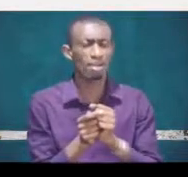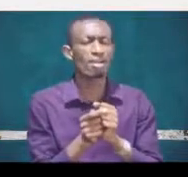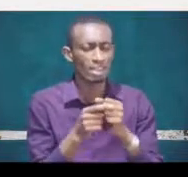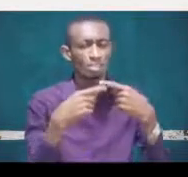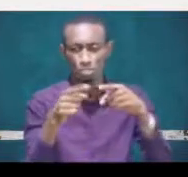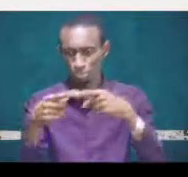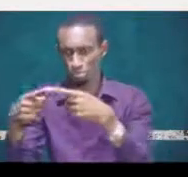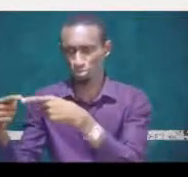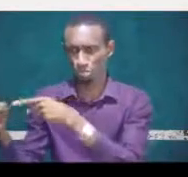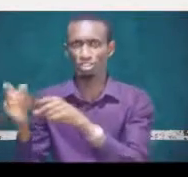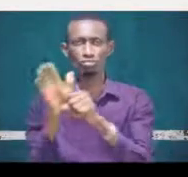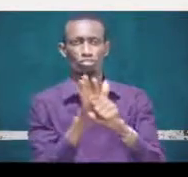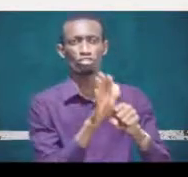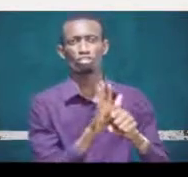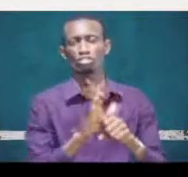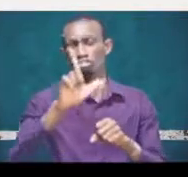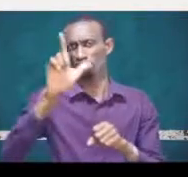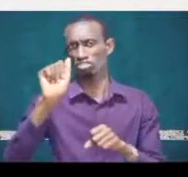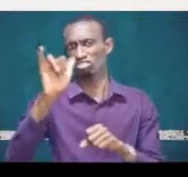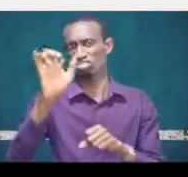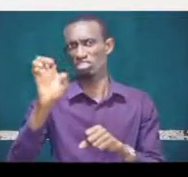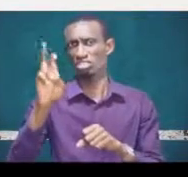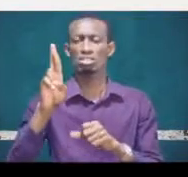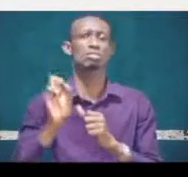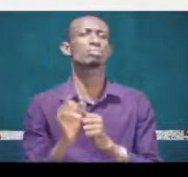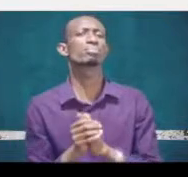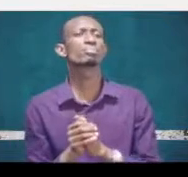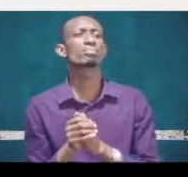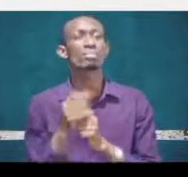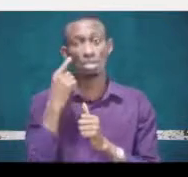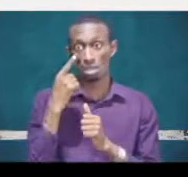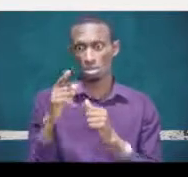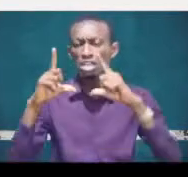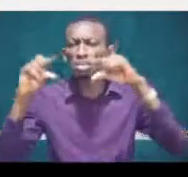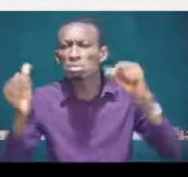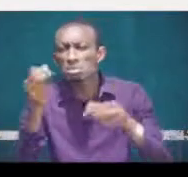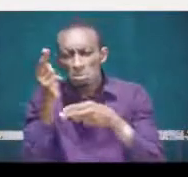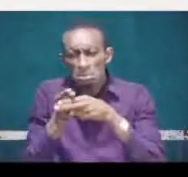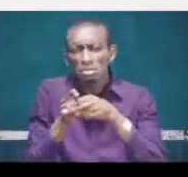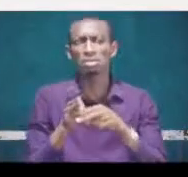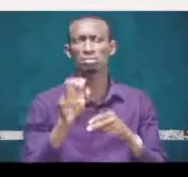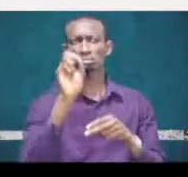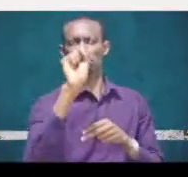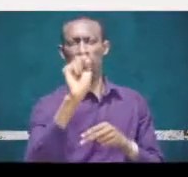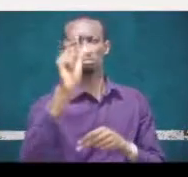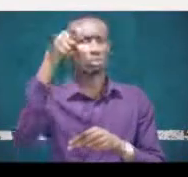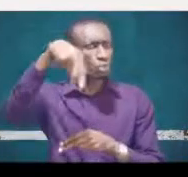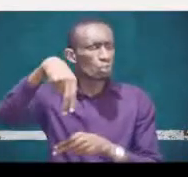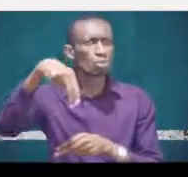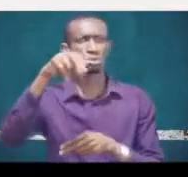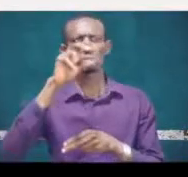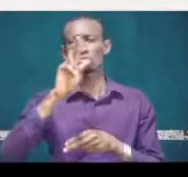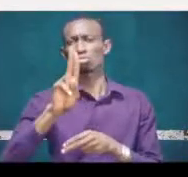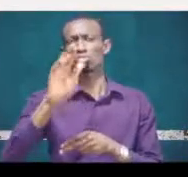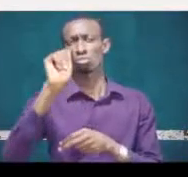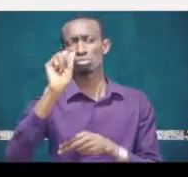then when it comes to the shape of cells which make these tissues, we have the term squamous. Squamous means flattened.